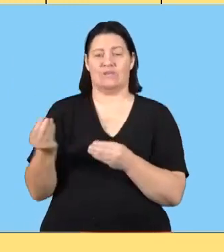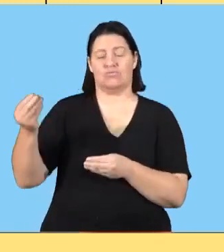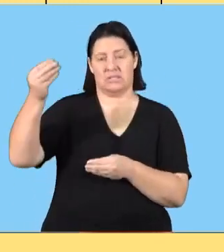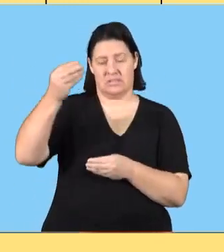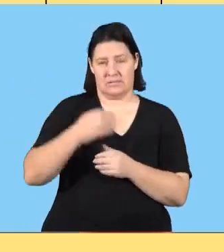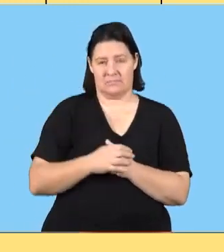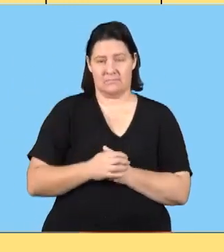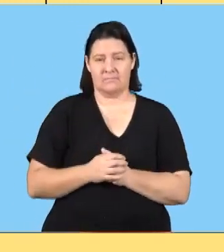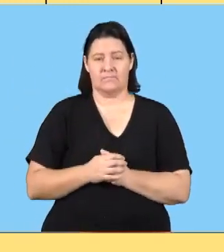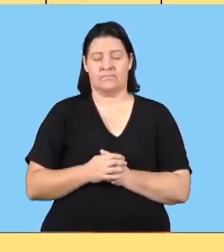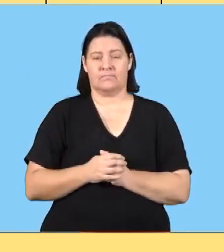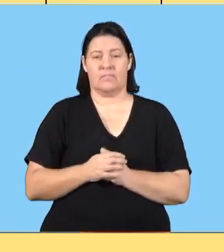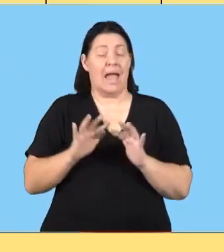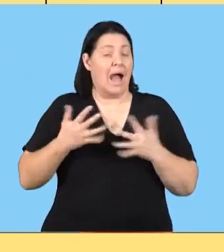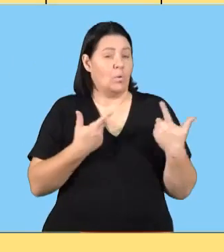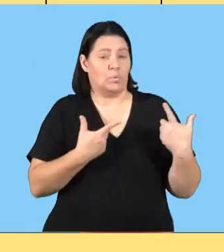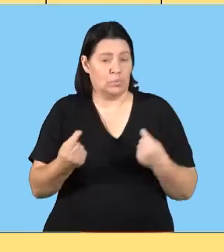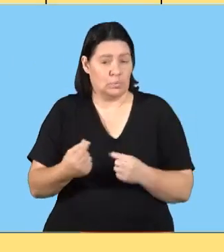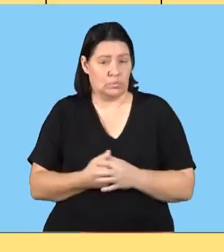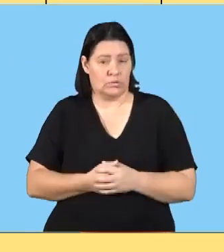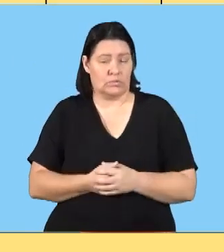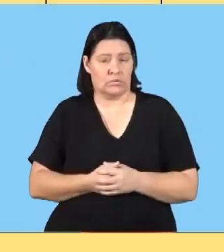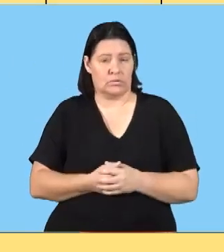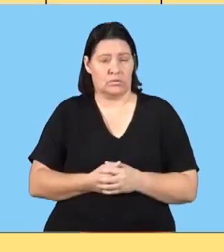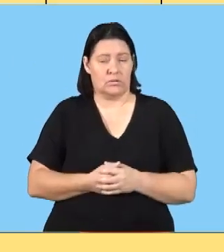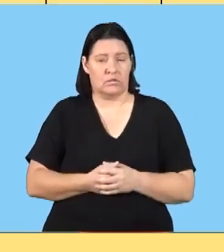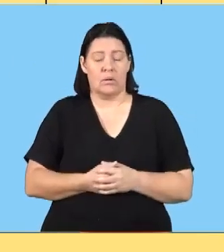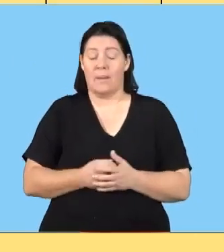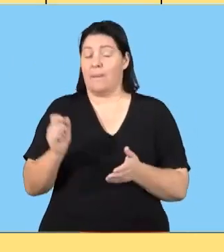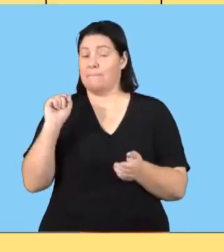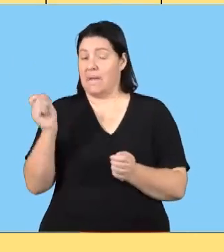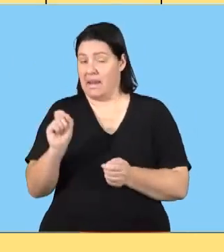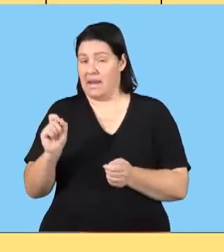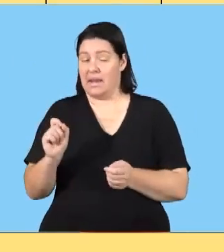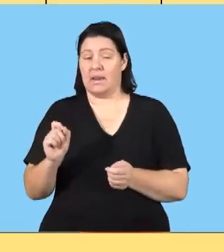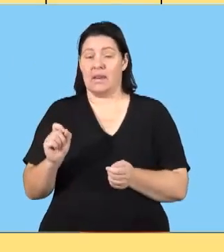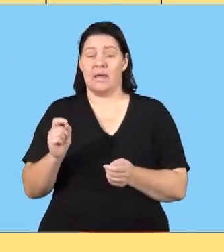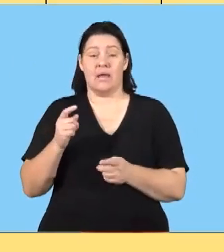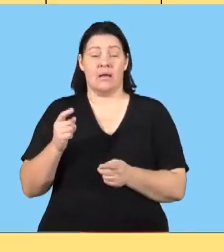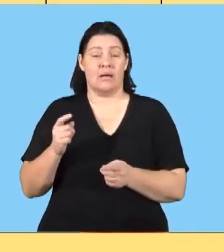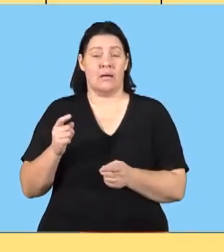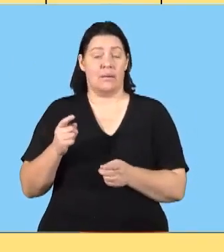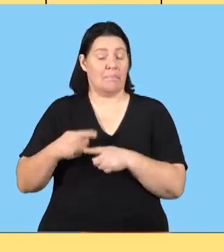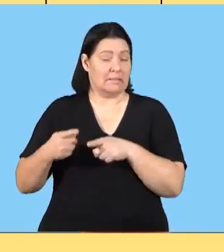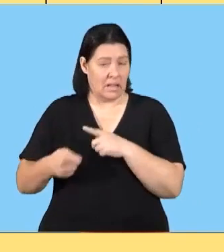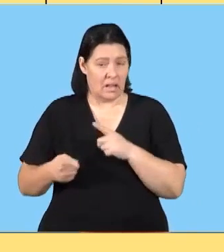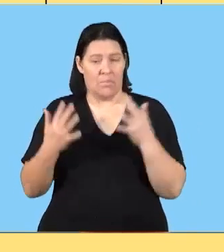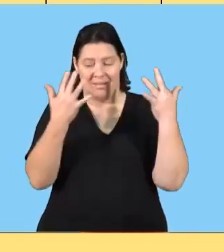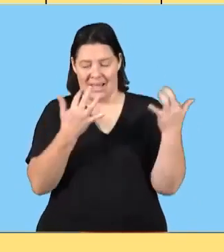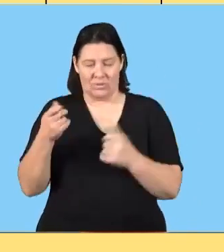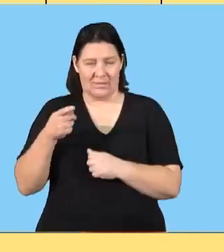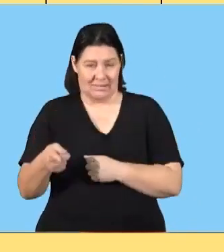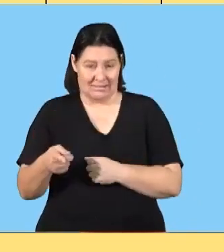interest. So, how do we do that? Make sure you have your pen and your pencil because we are going to